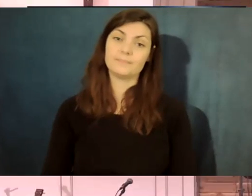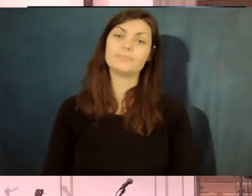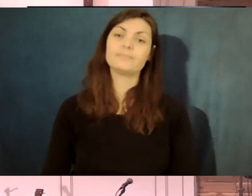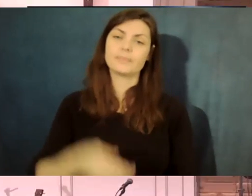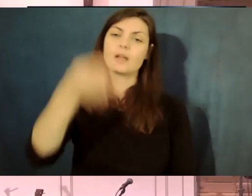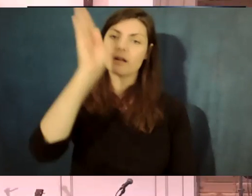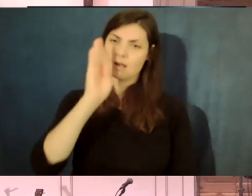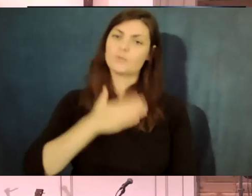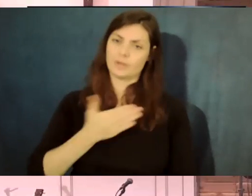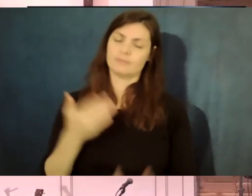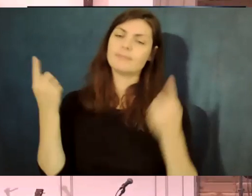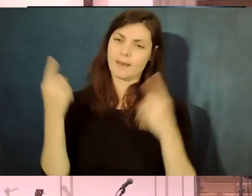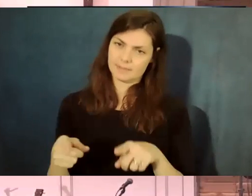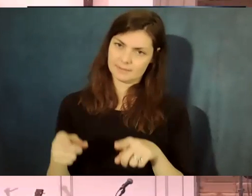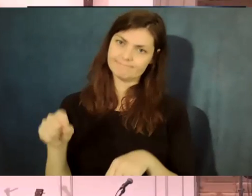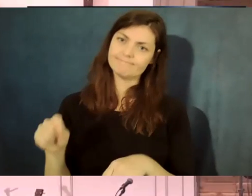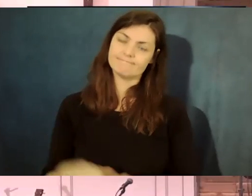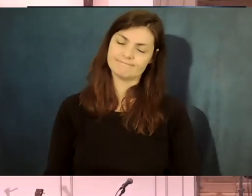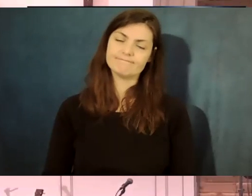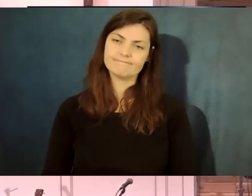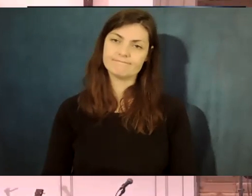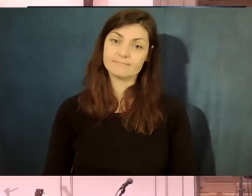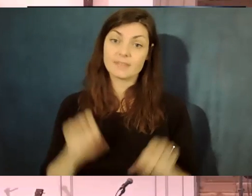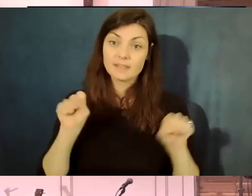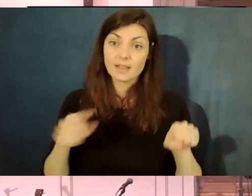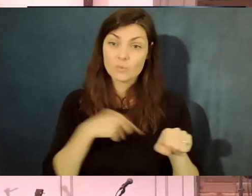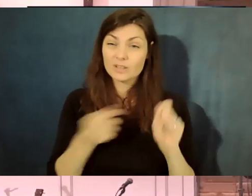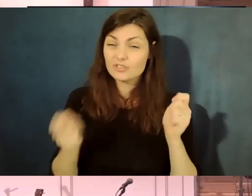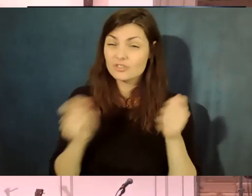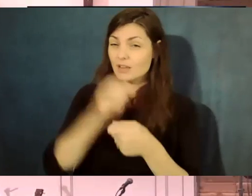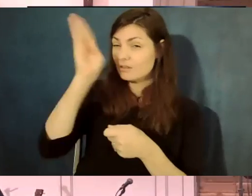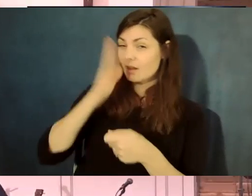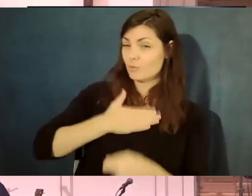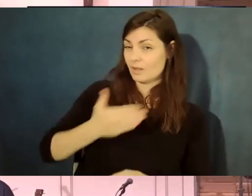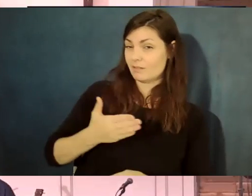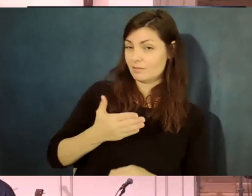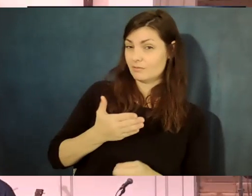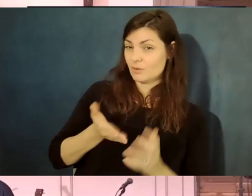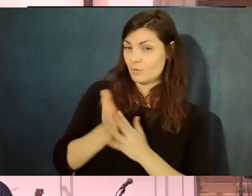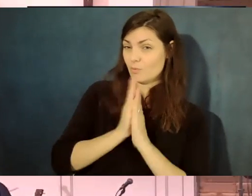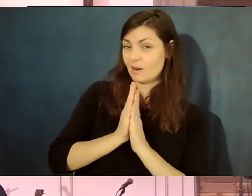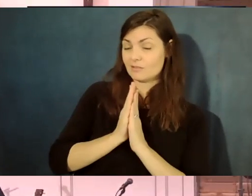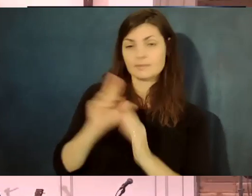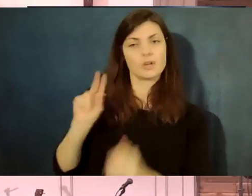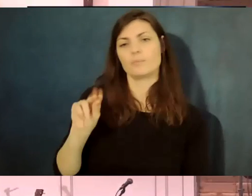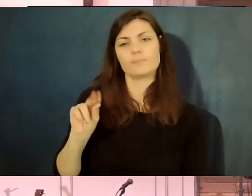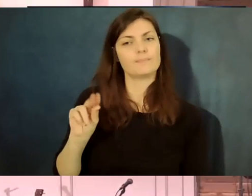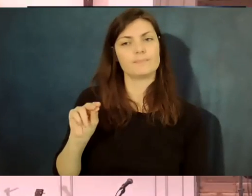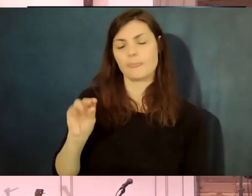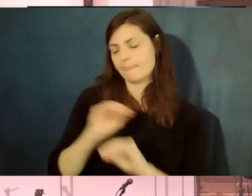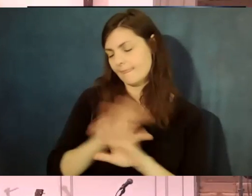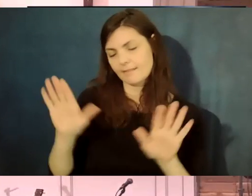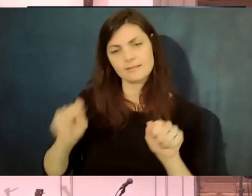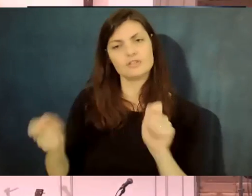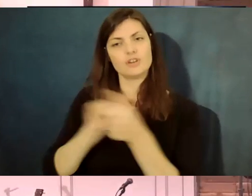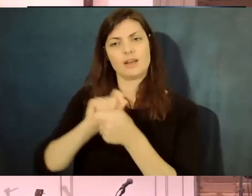God's will was done. Can we change the will of God through our prayers? No. Nothing changes